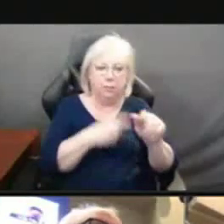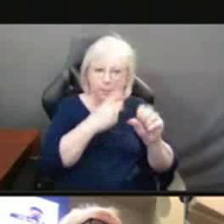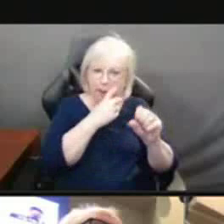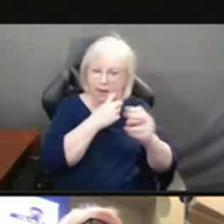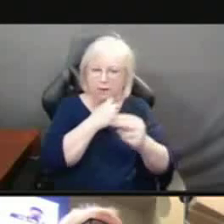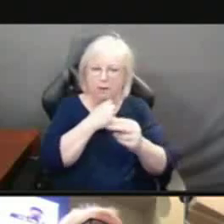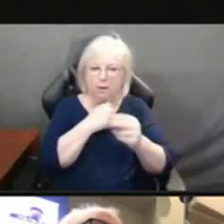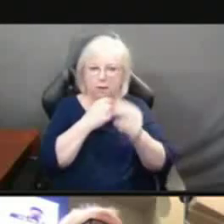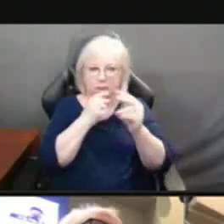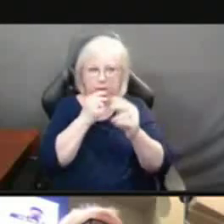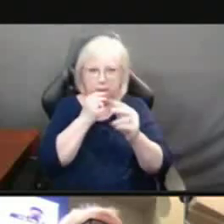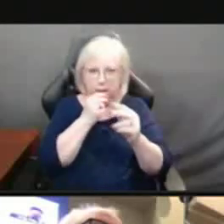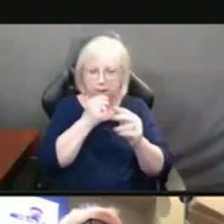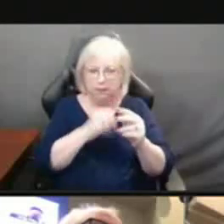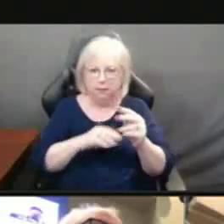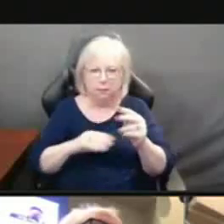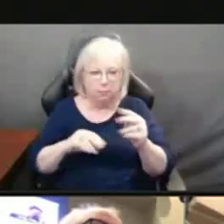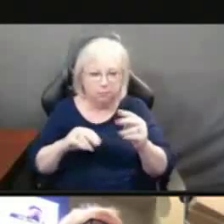West